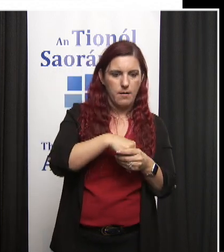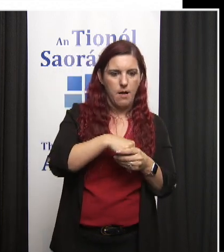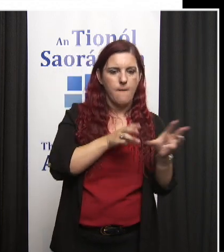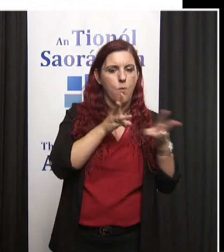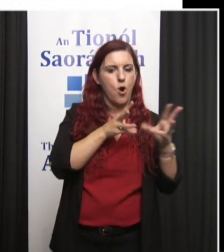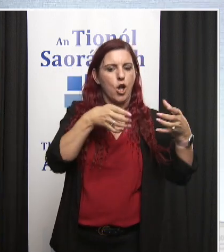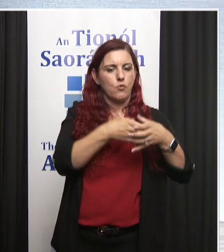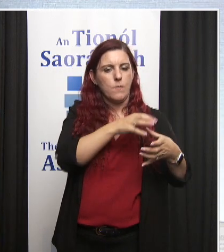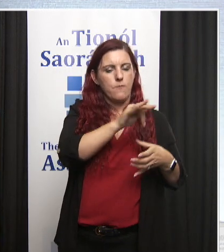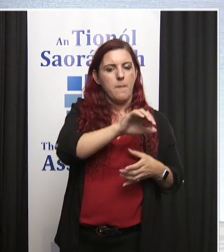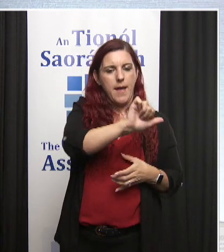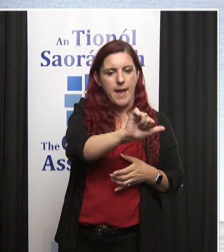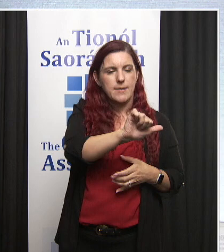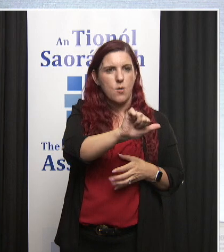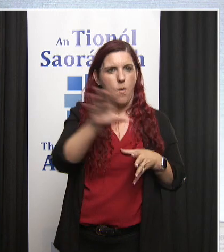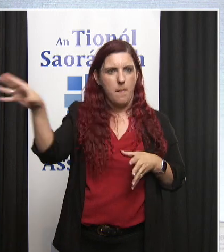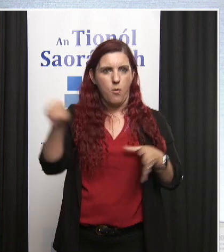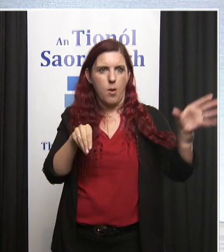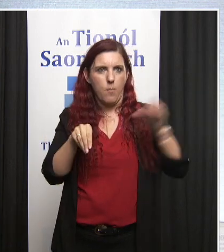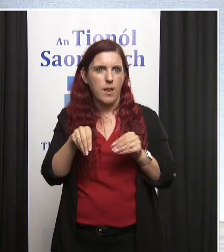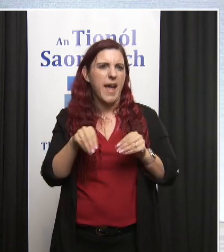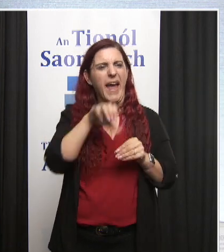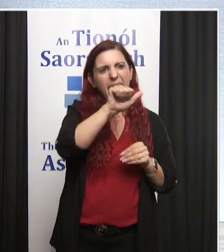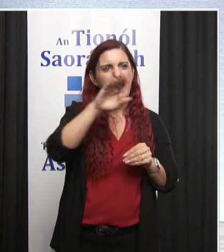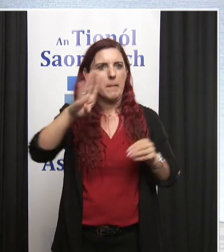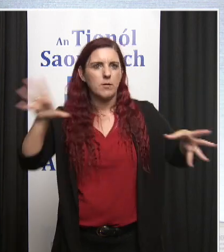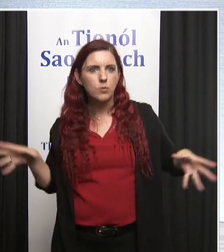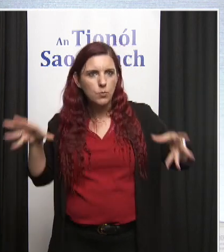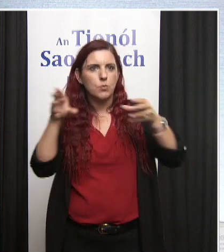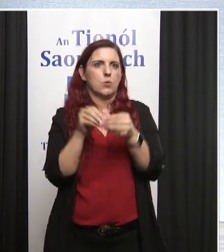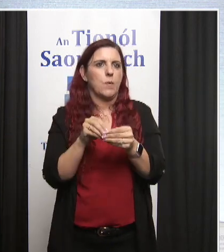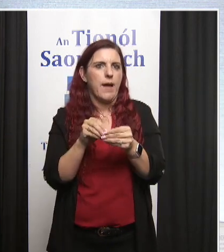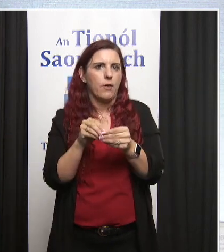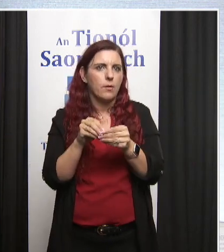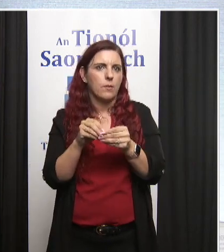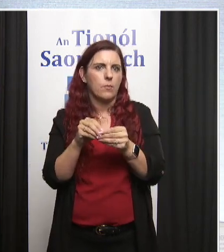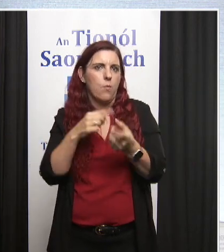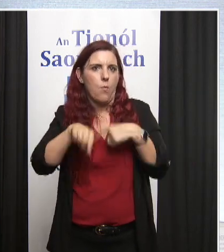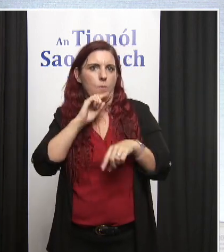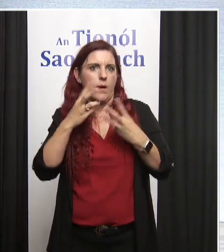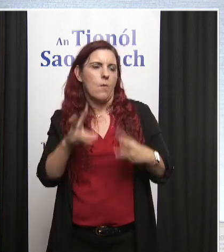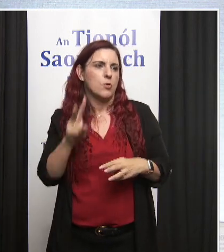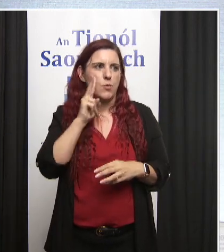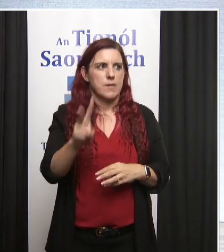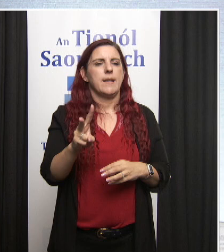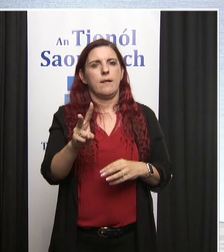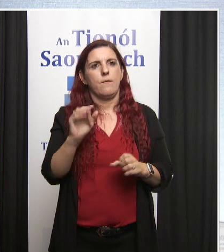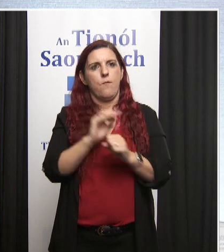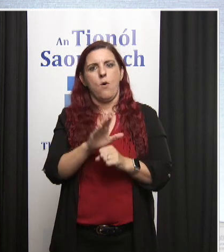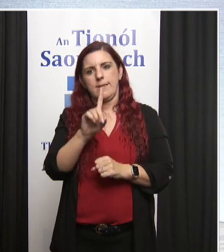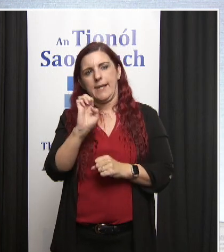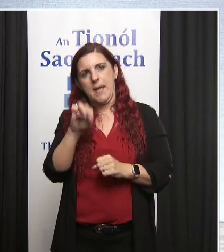from A. So we kind of pulled from each of the structures what we wanted to see the directly elected